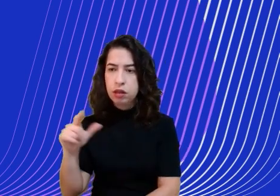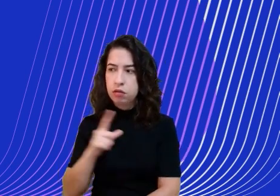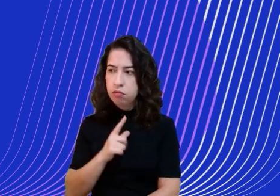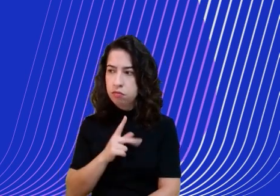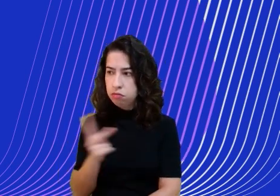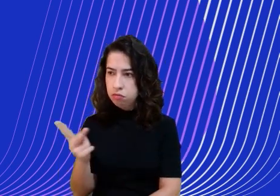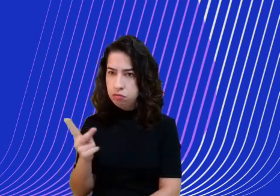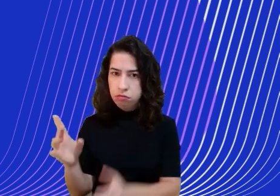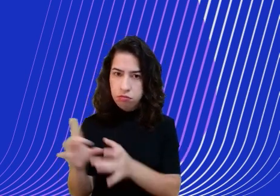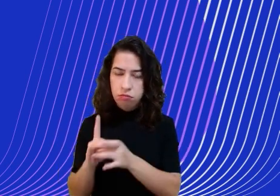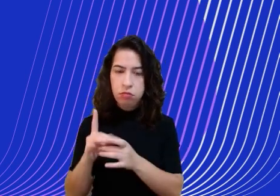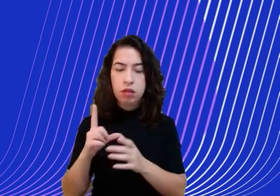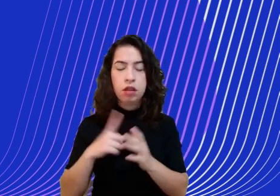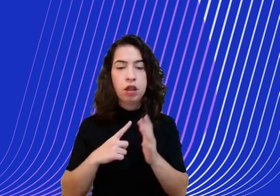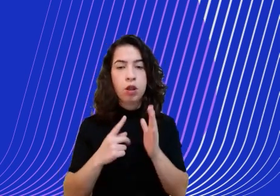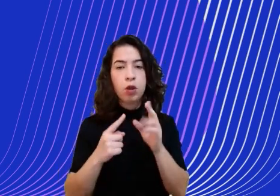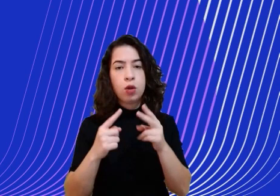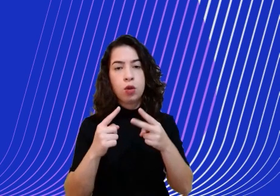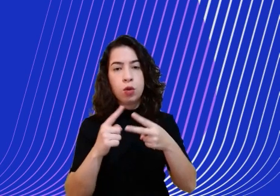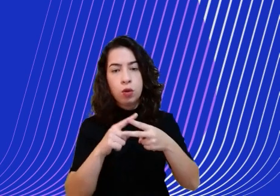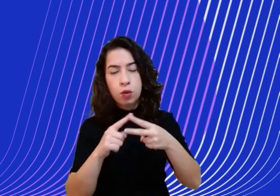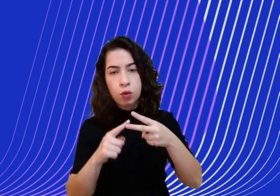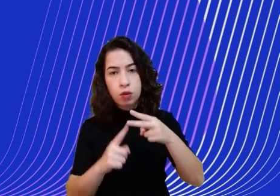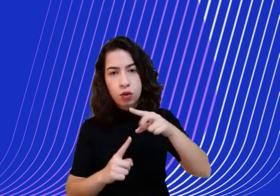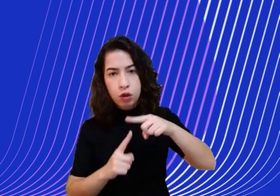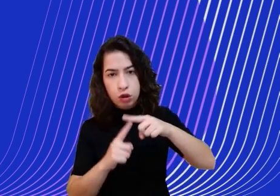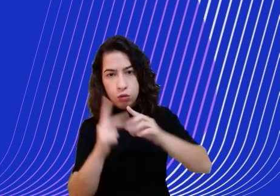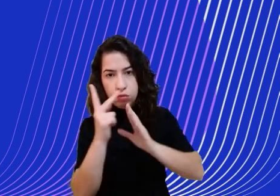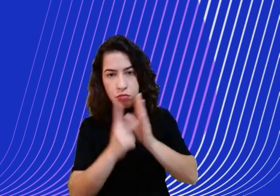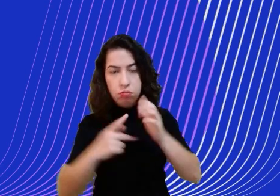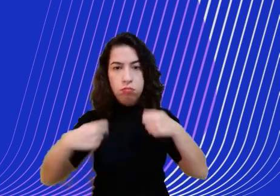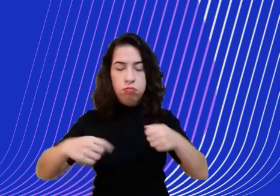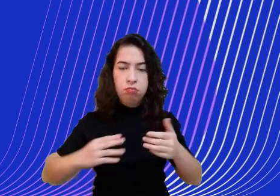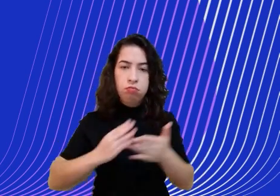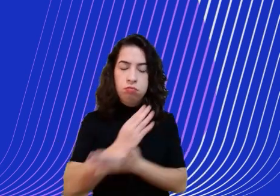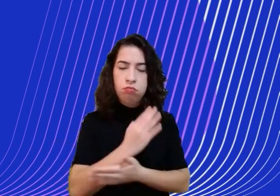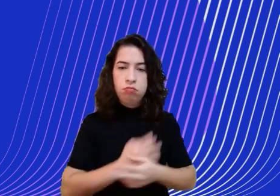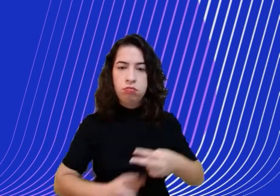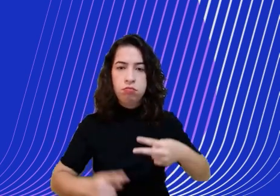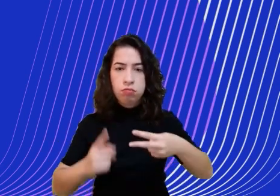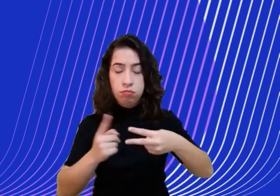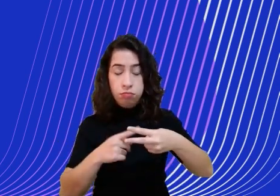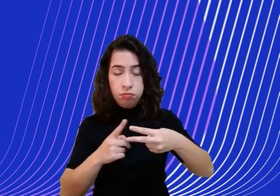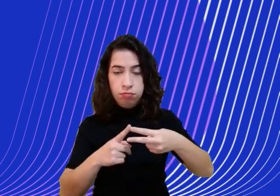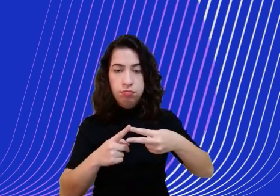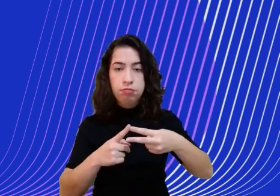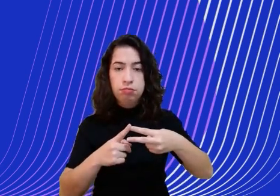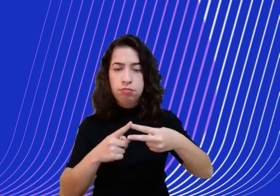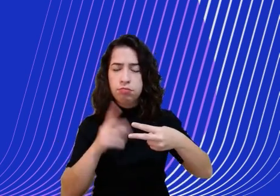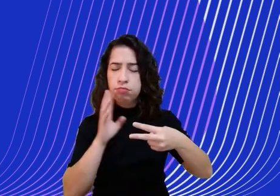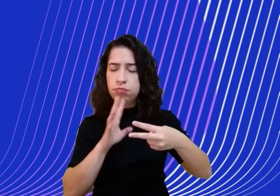projects to be approved. These two types are really nice, because one, it addresses...